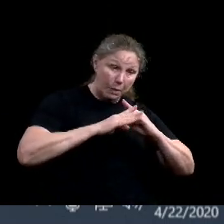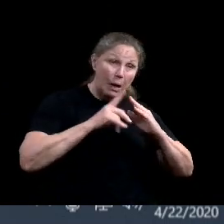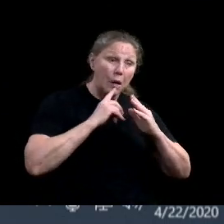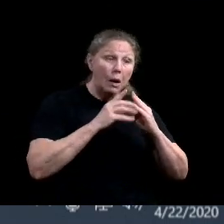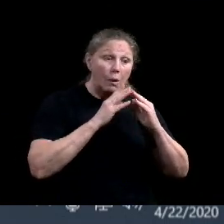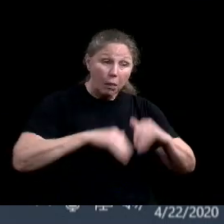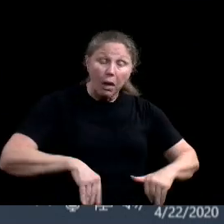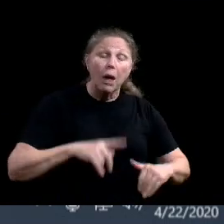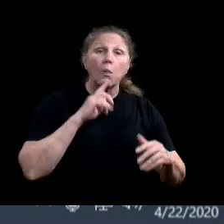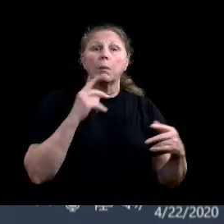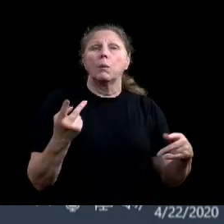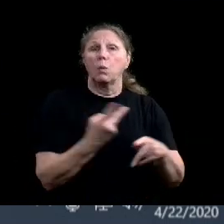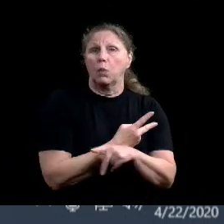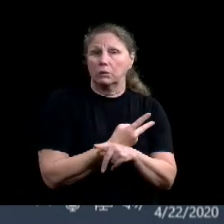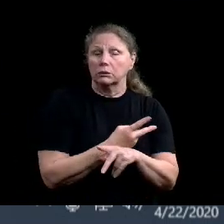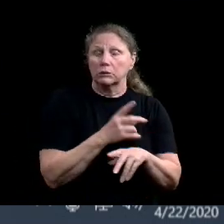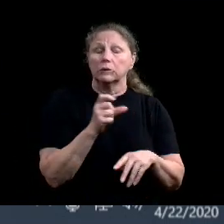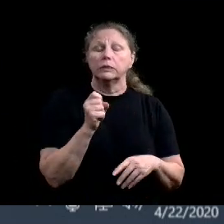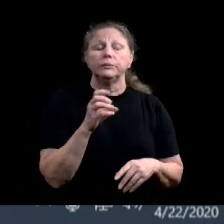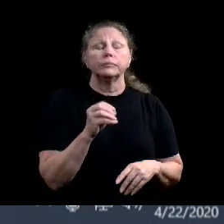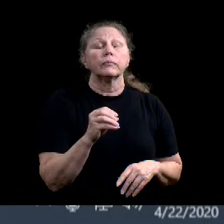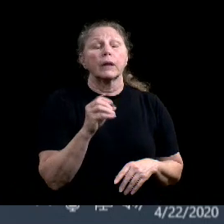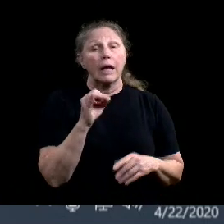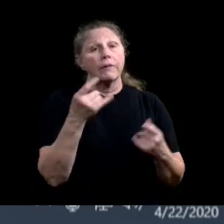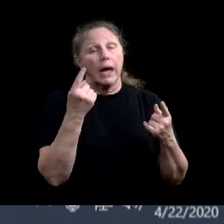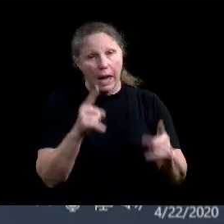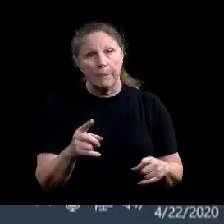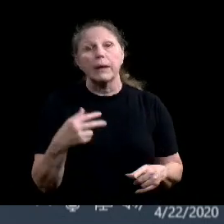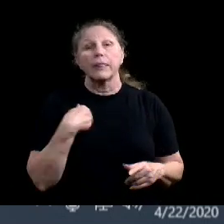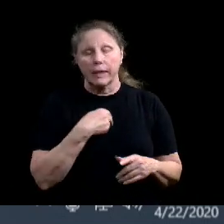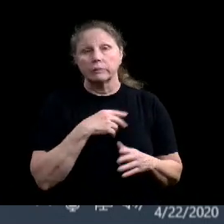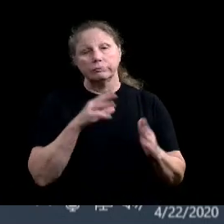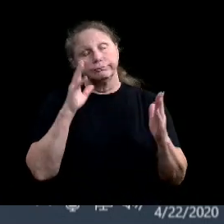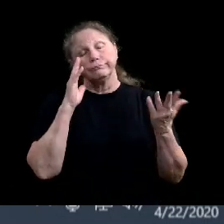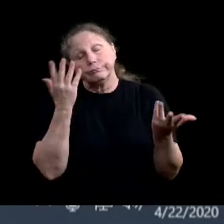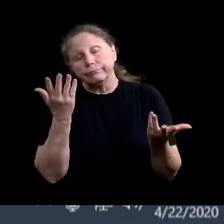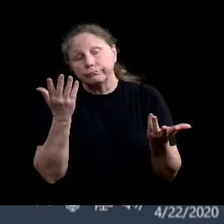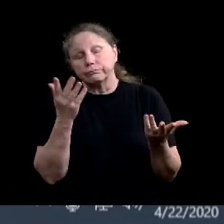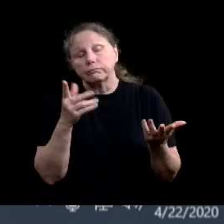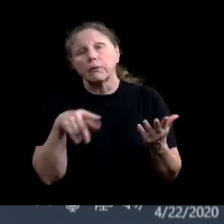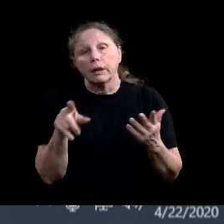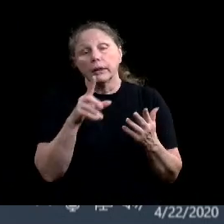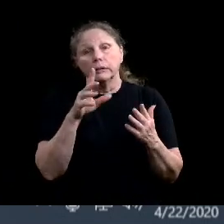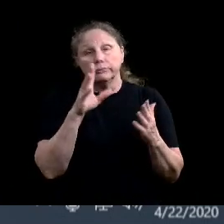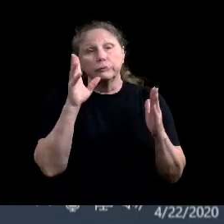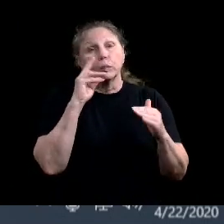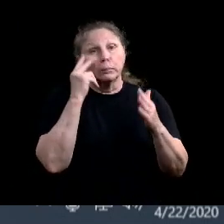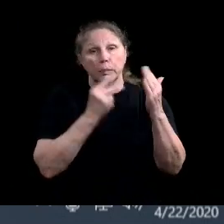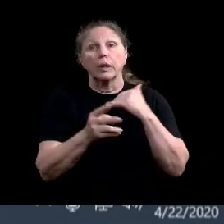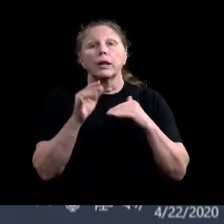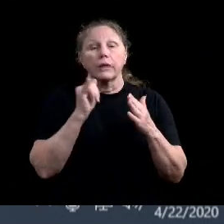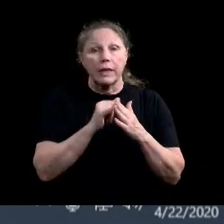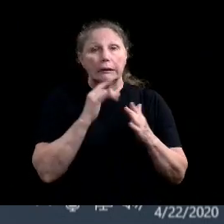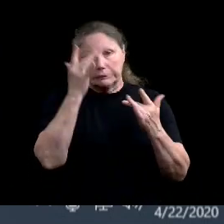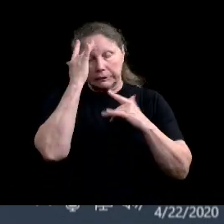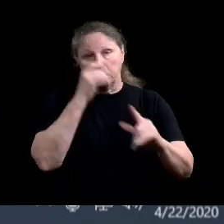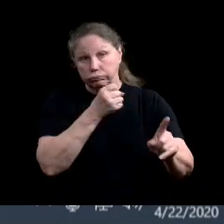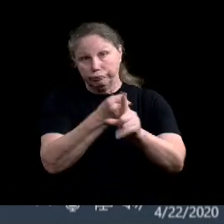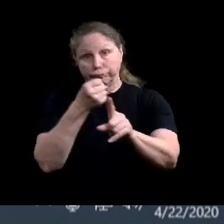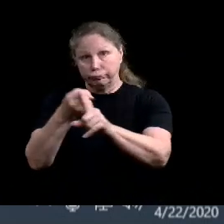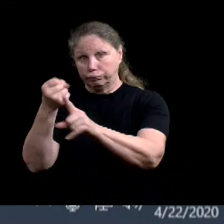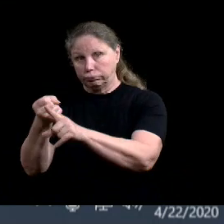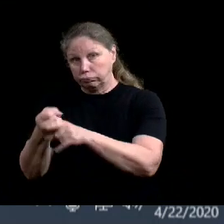we would expect to have additional waves of infection, and we're going to have to be monitoring this situation very